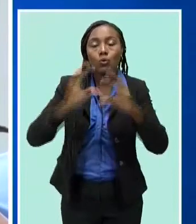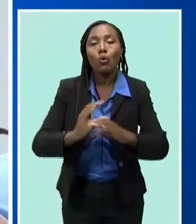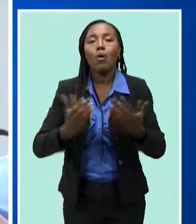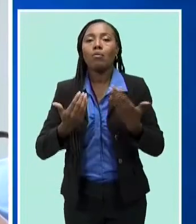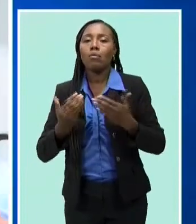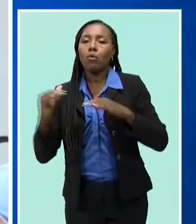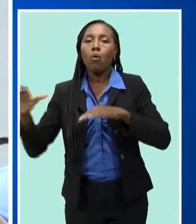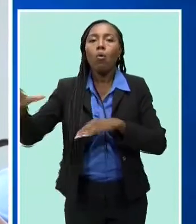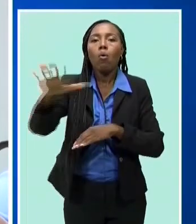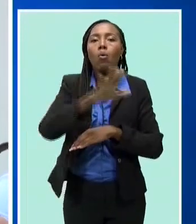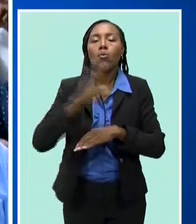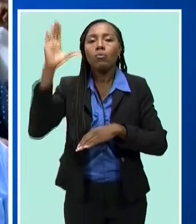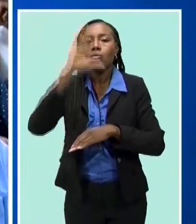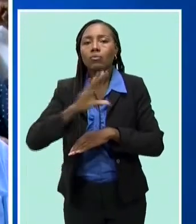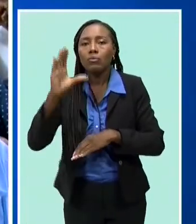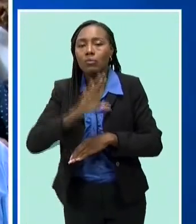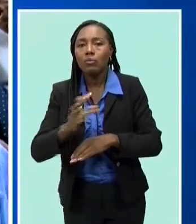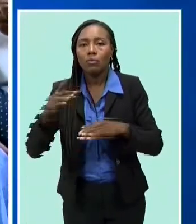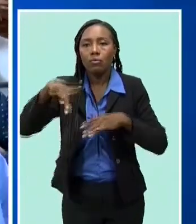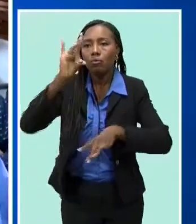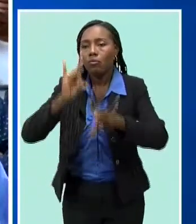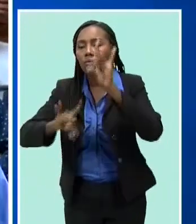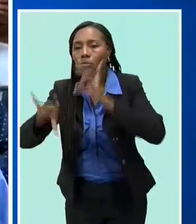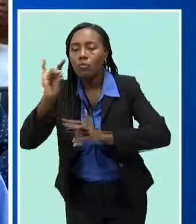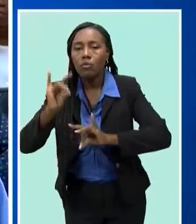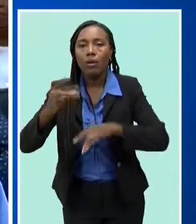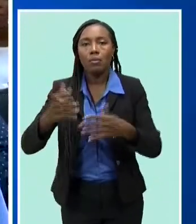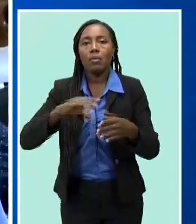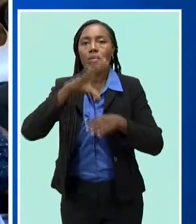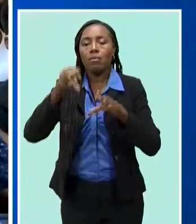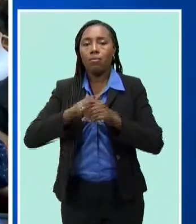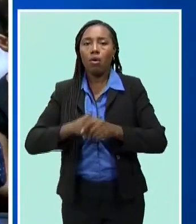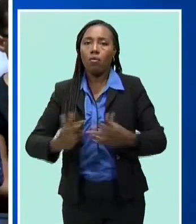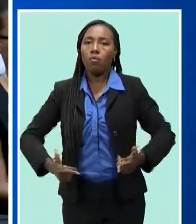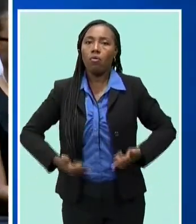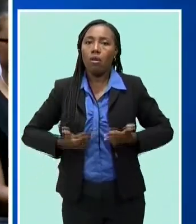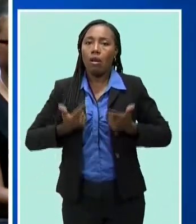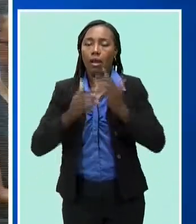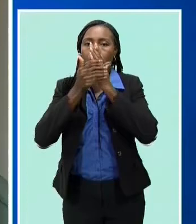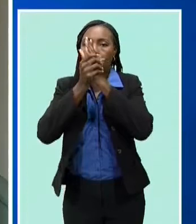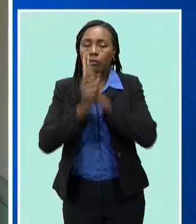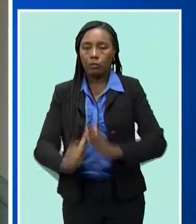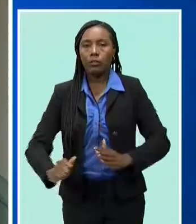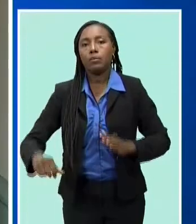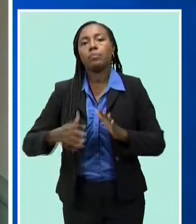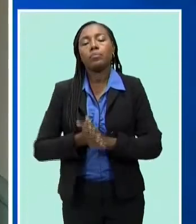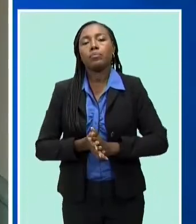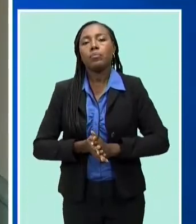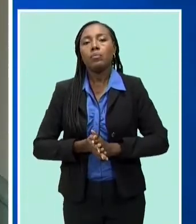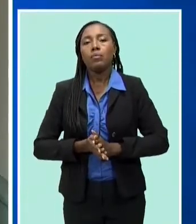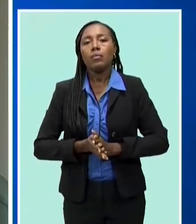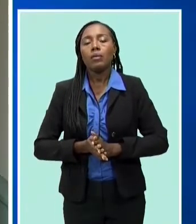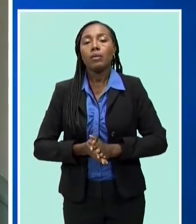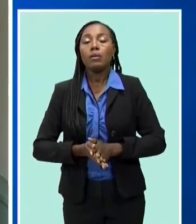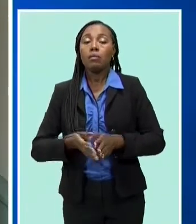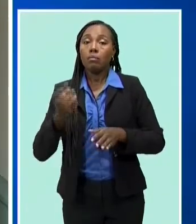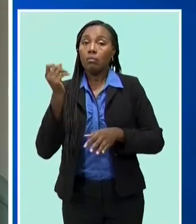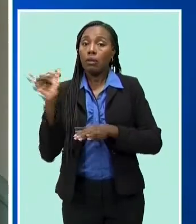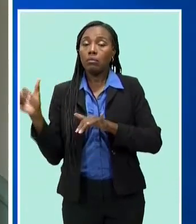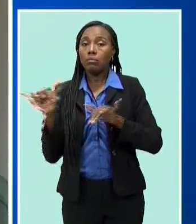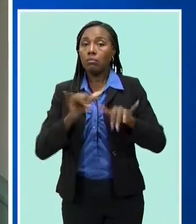there will be a life skills component attached as well. At the same time, stimulating commercial